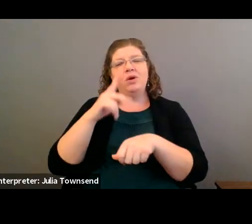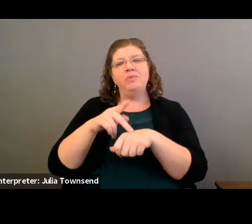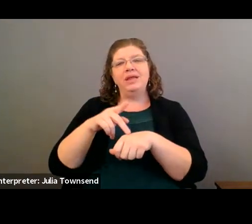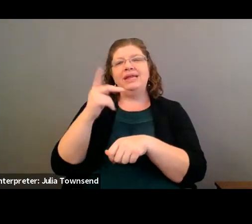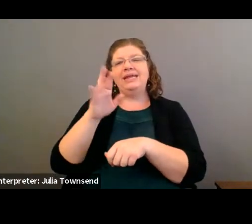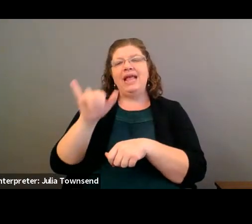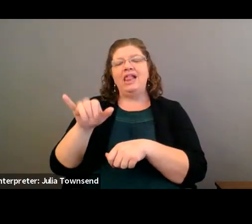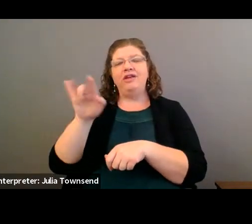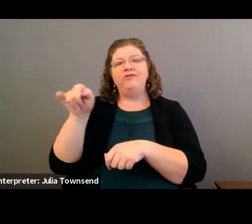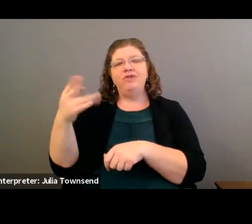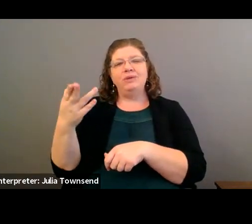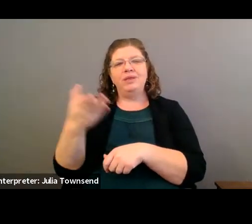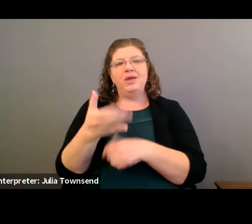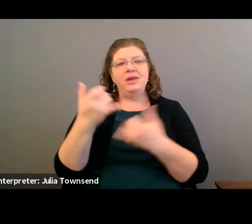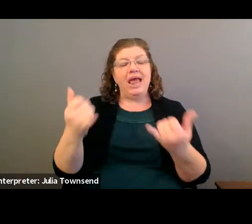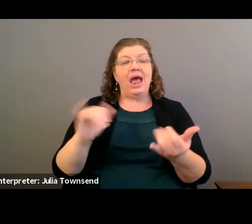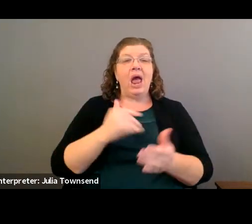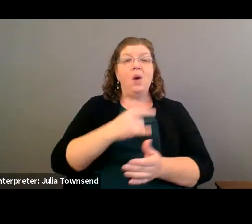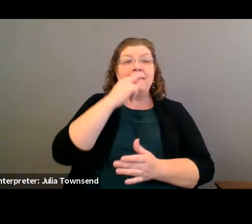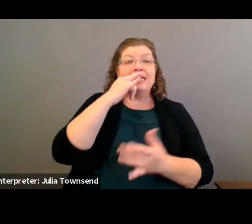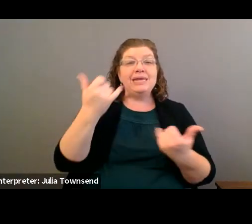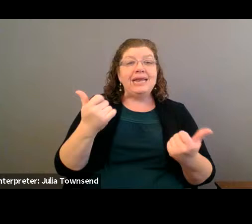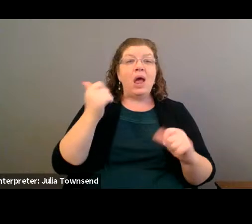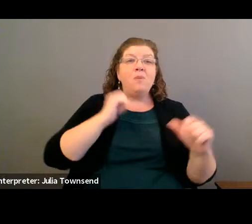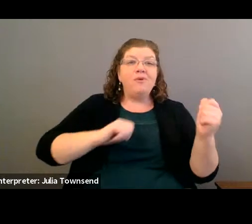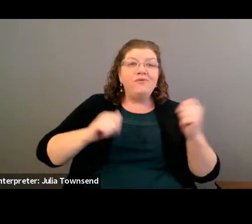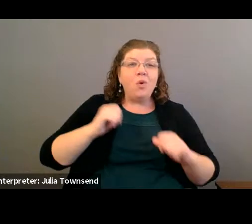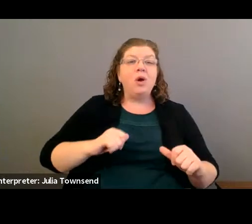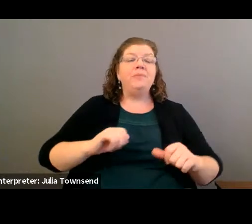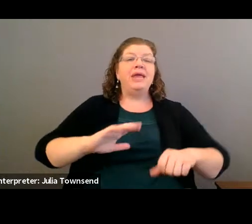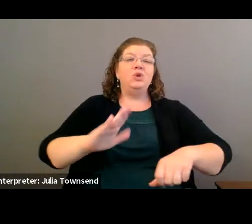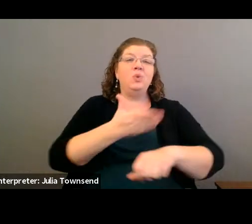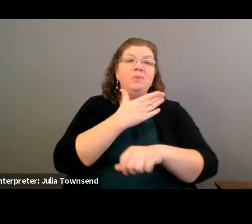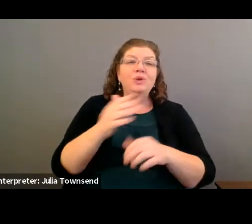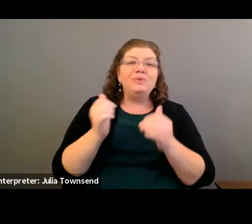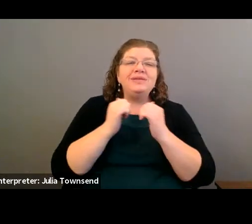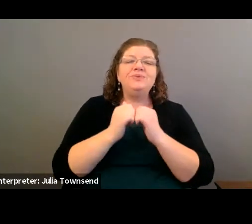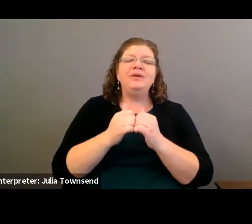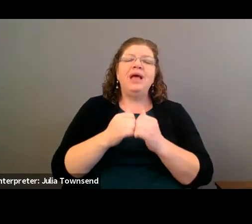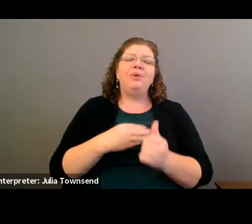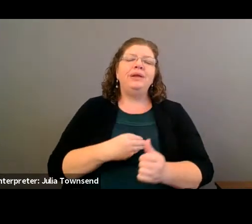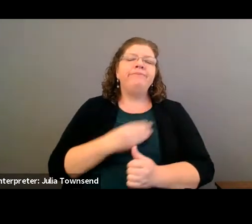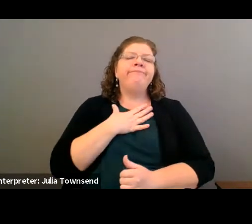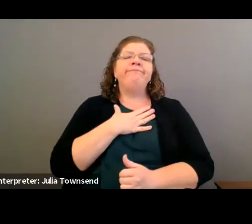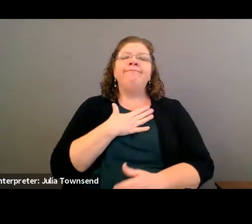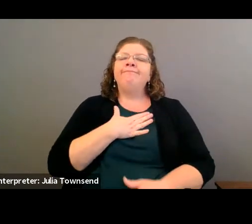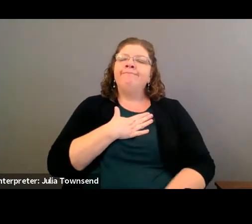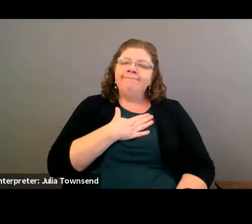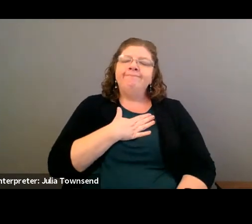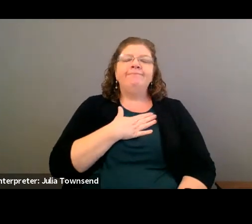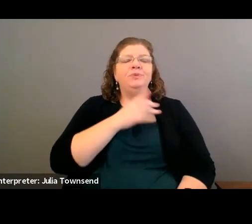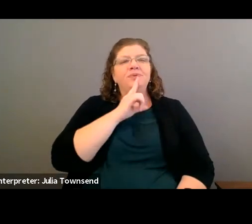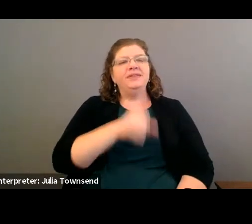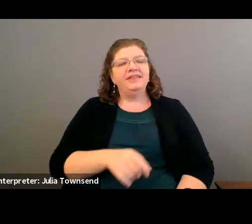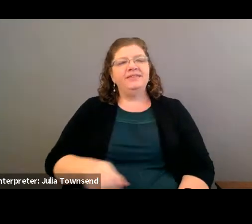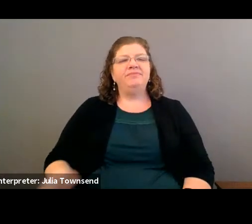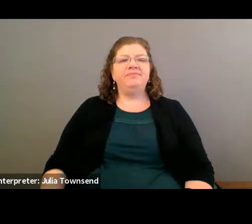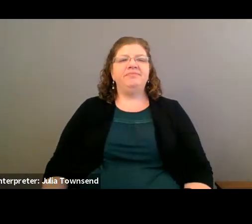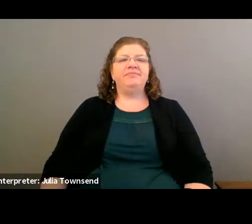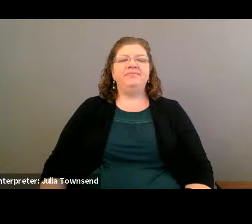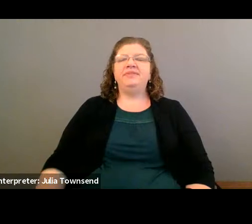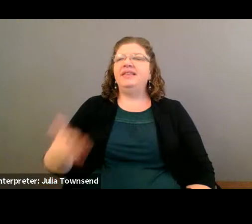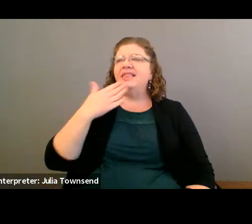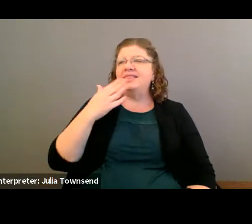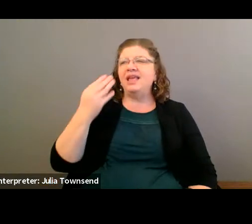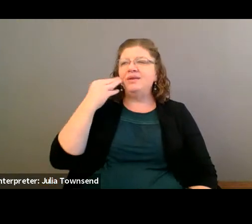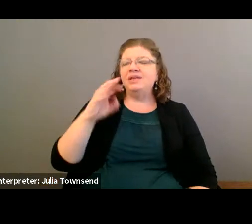just our kids are now performing and playing music together, and it warms my heart. Thanks. Thank you, Ms. Capps.